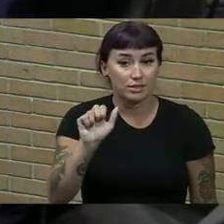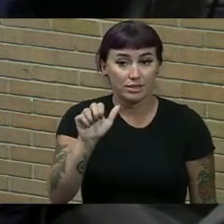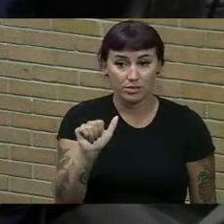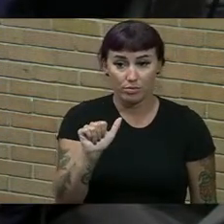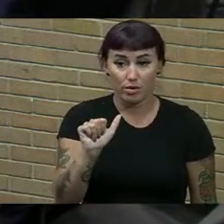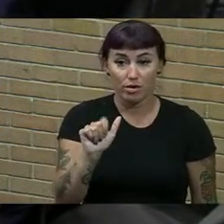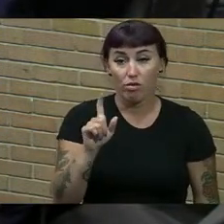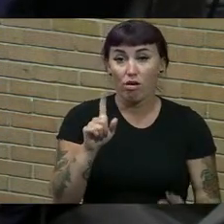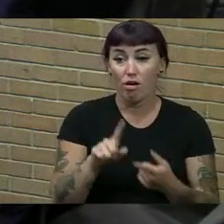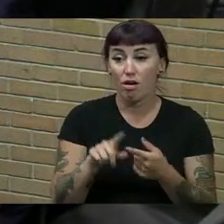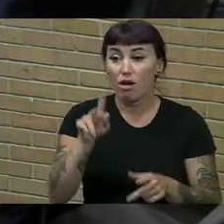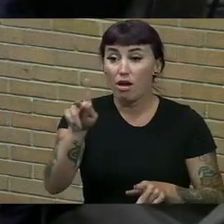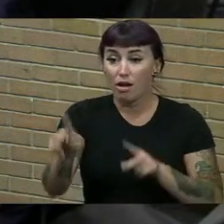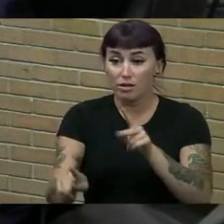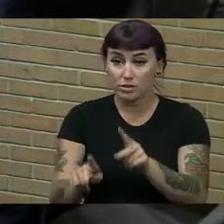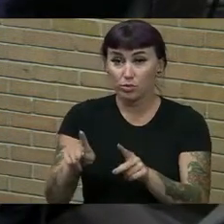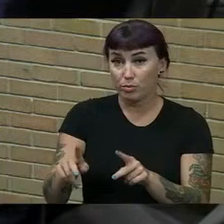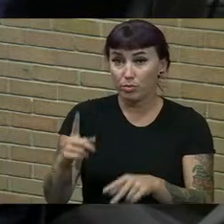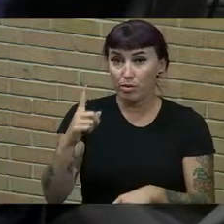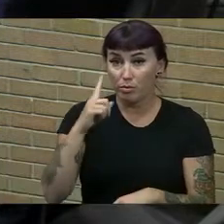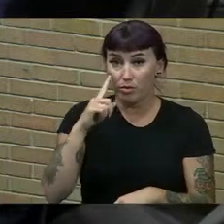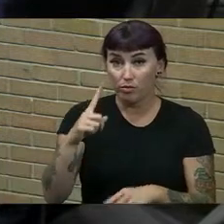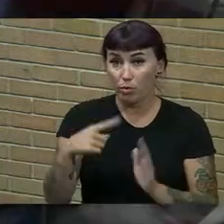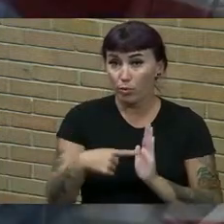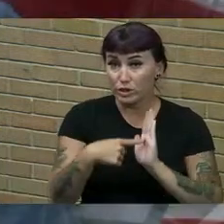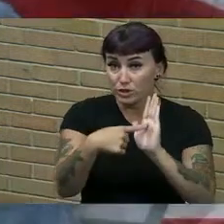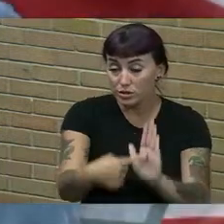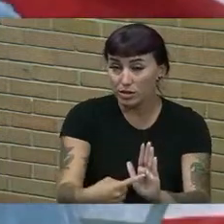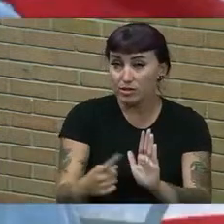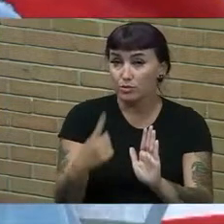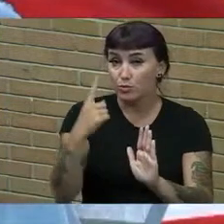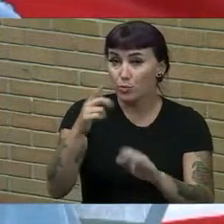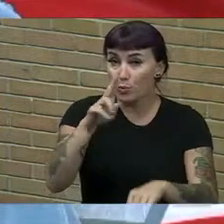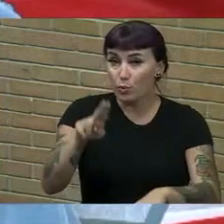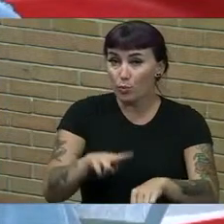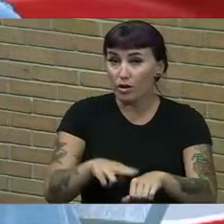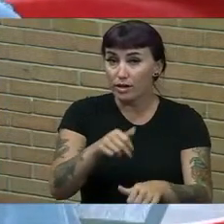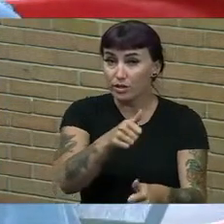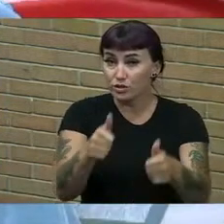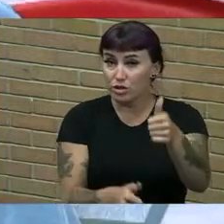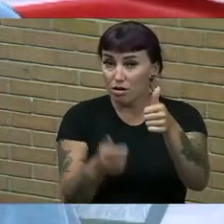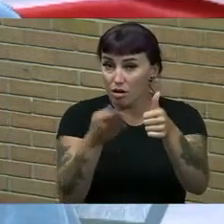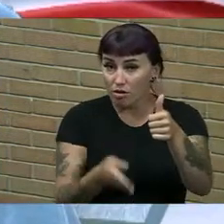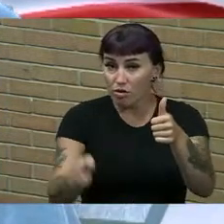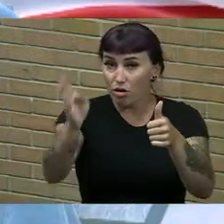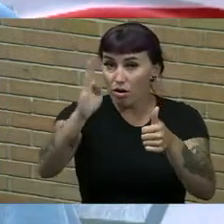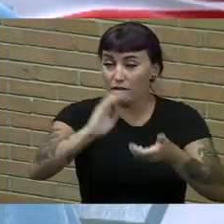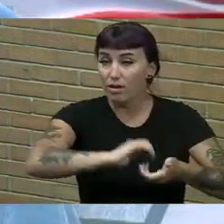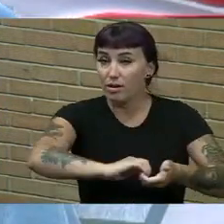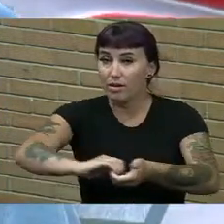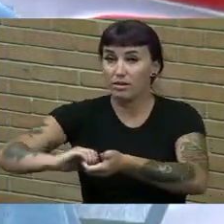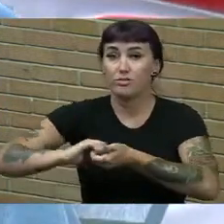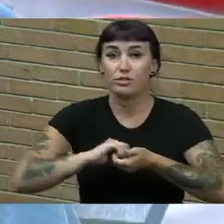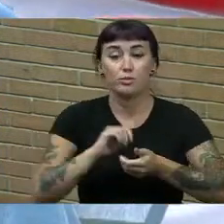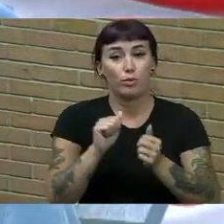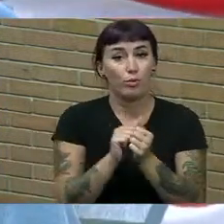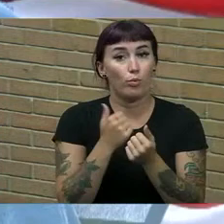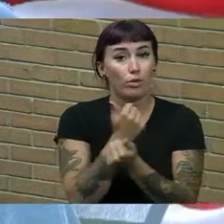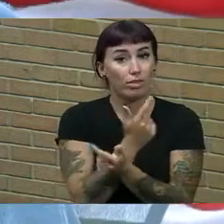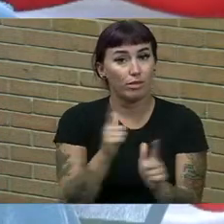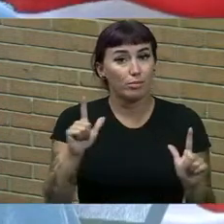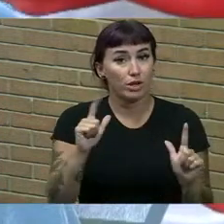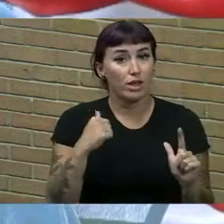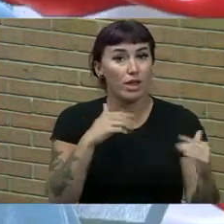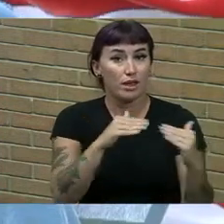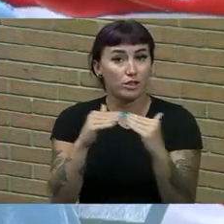United States of America and to the republic for which it stands, one nation, under God, indivisible,